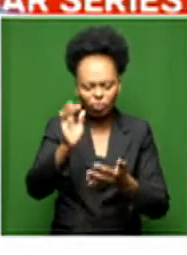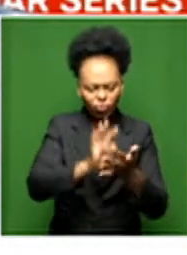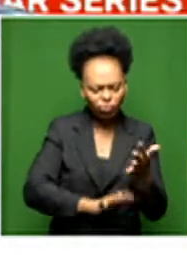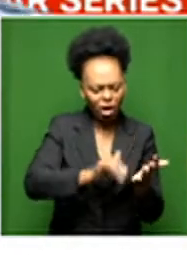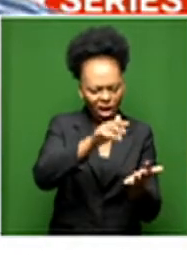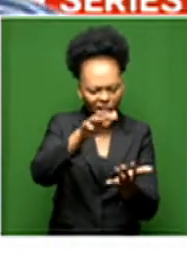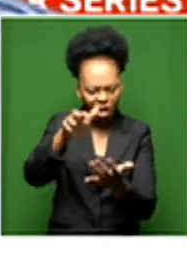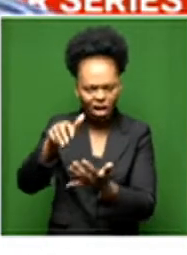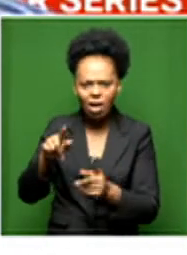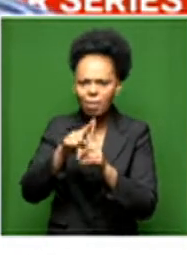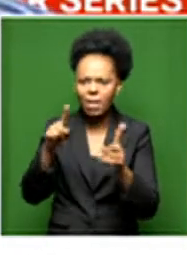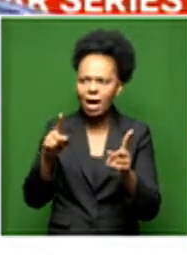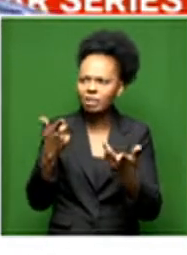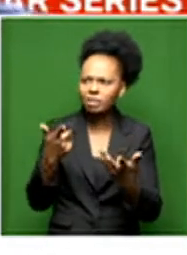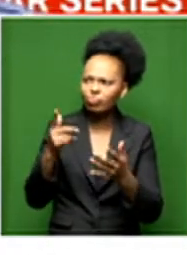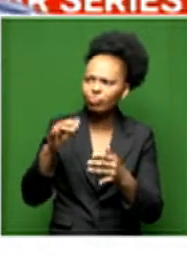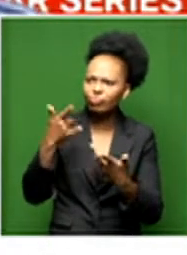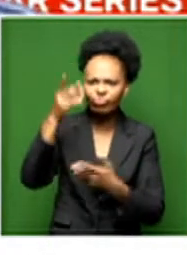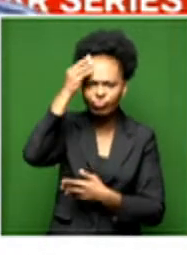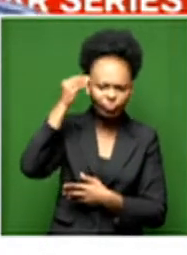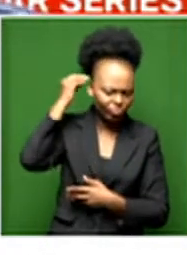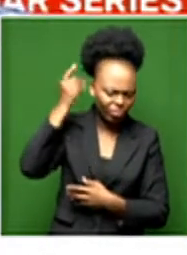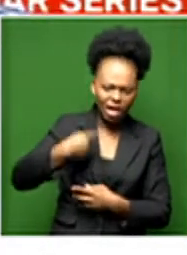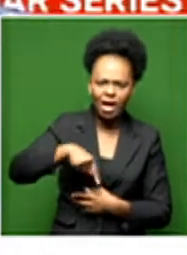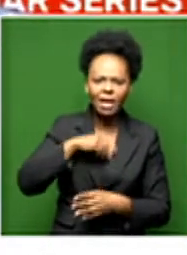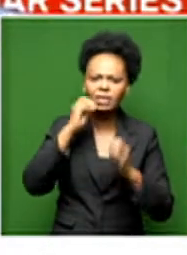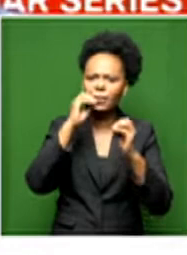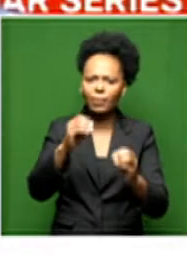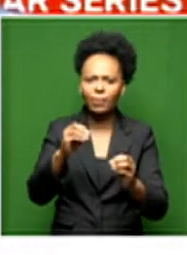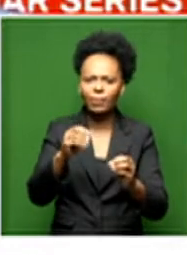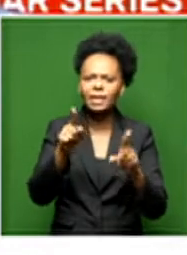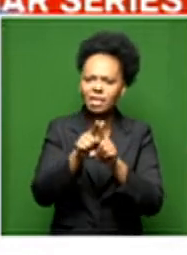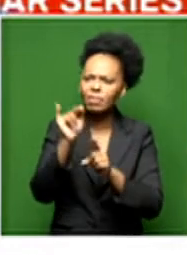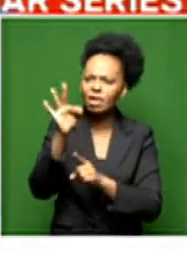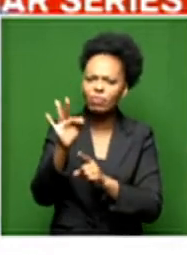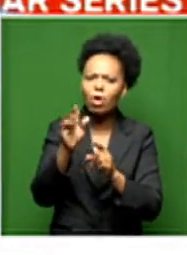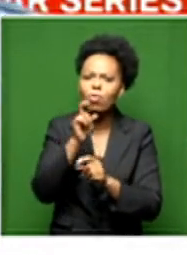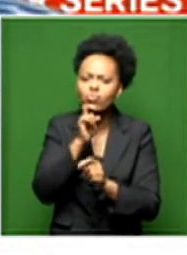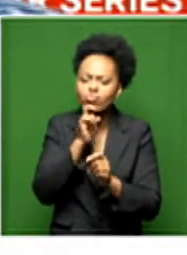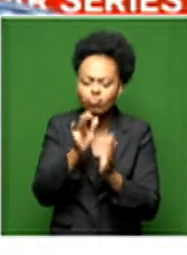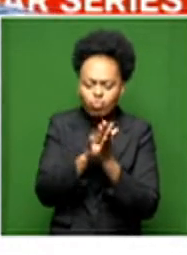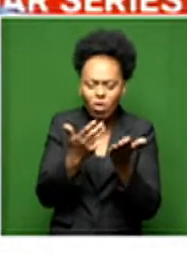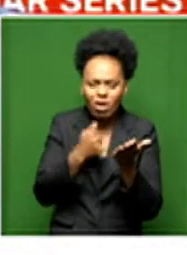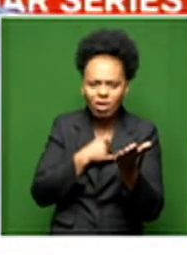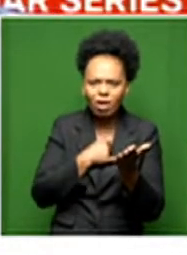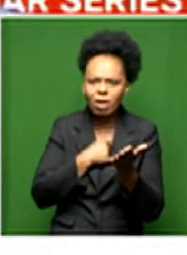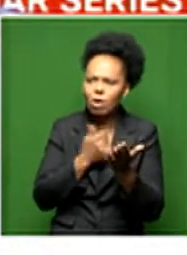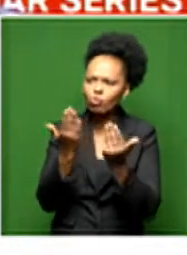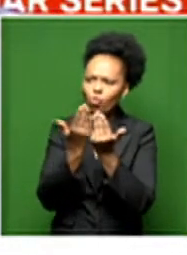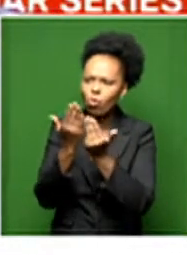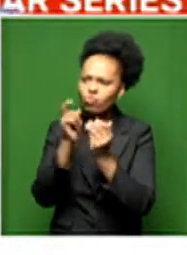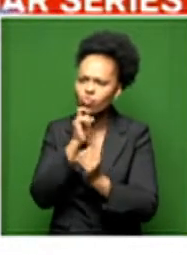and we don't get market if it doesn't go to school. So I think it is very important that this